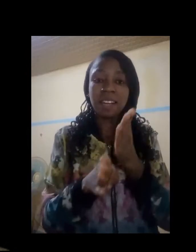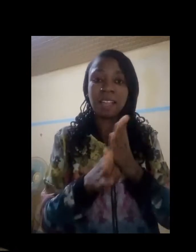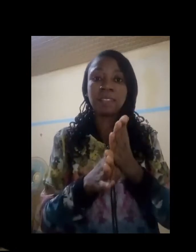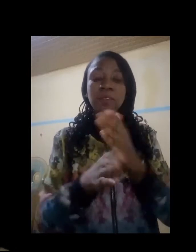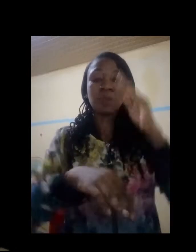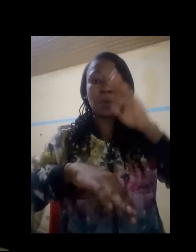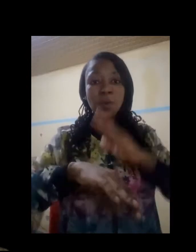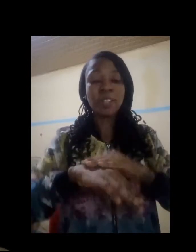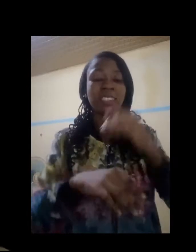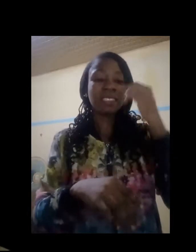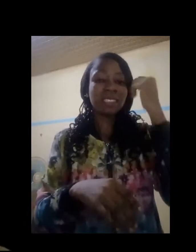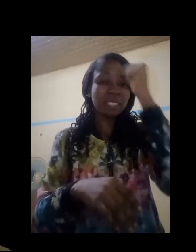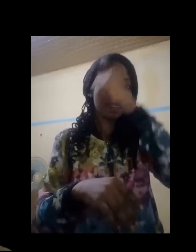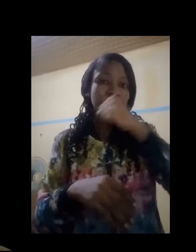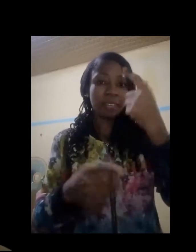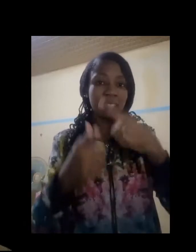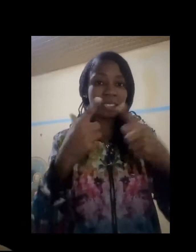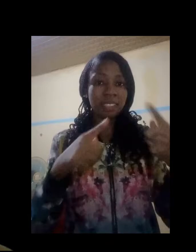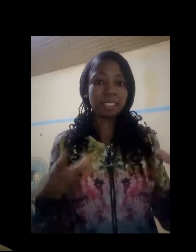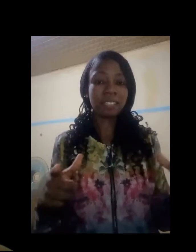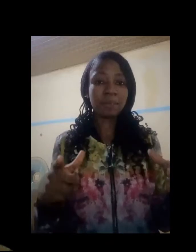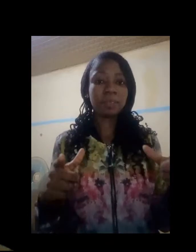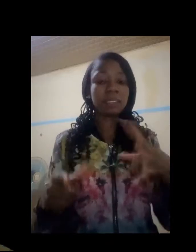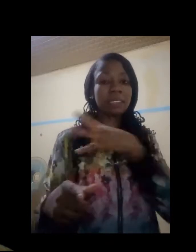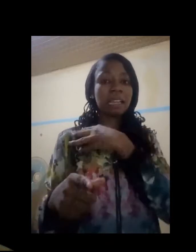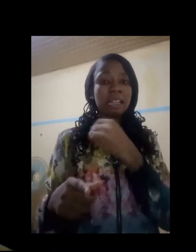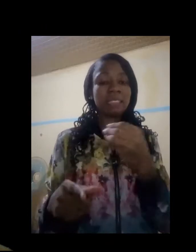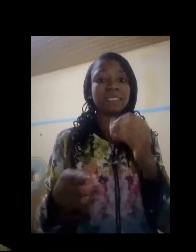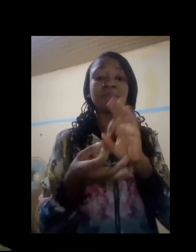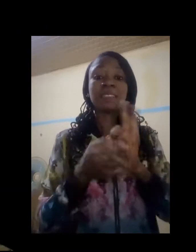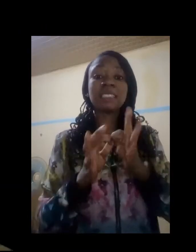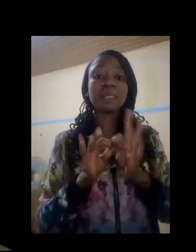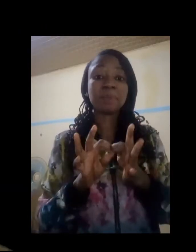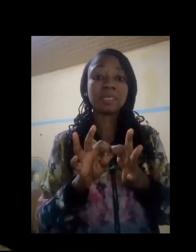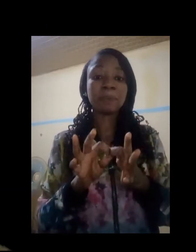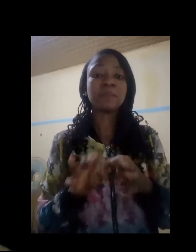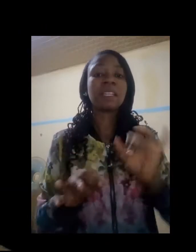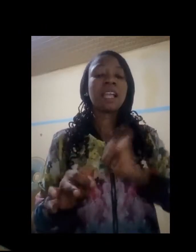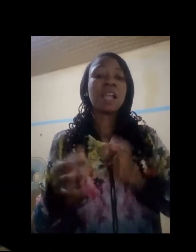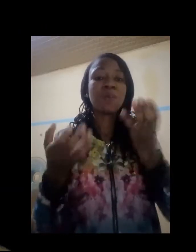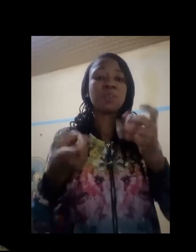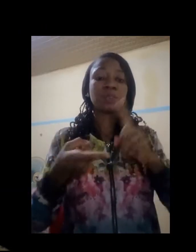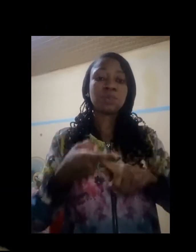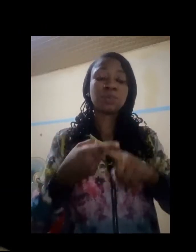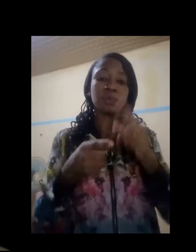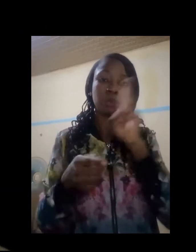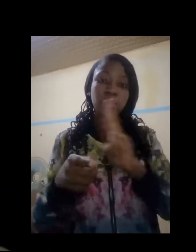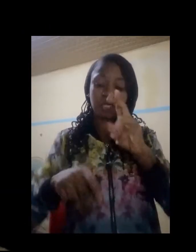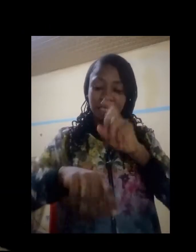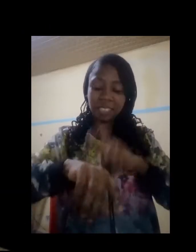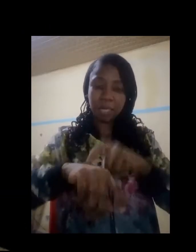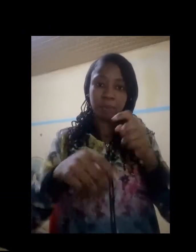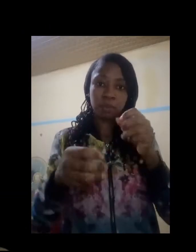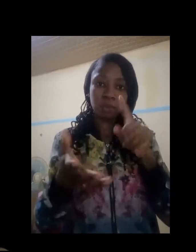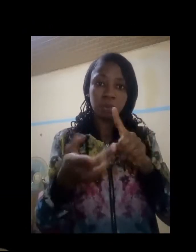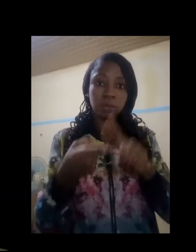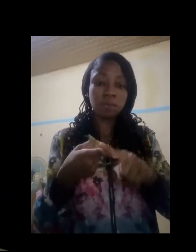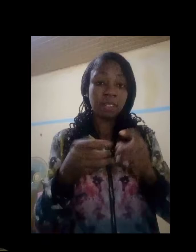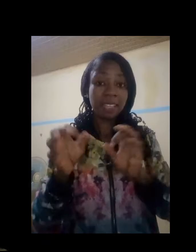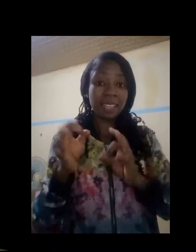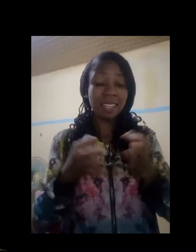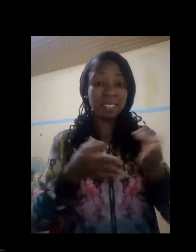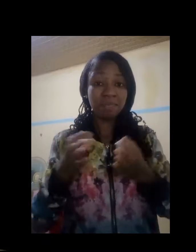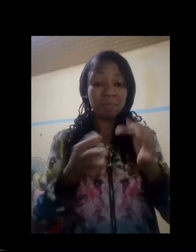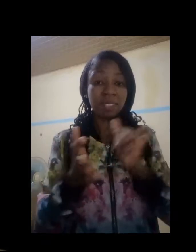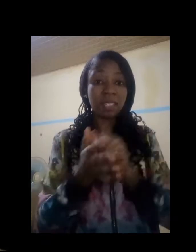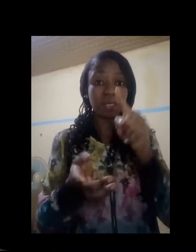certificate course on African Sign Linguistics and Interpreting. I want to spend a little time to tell you about that course.